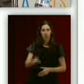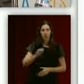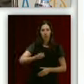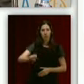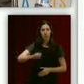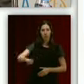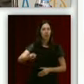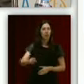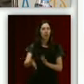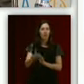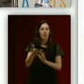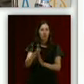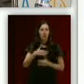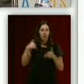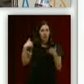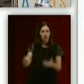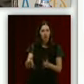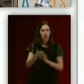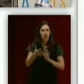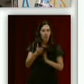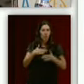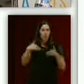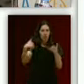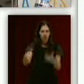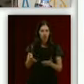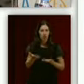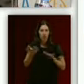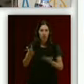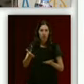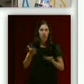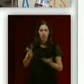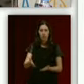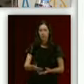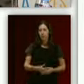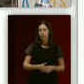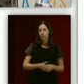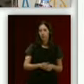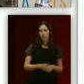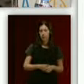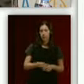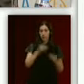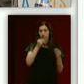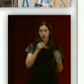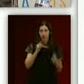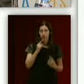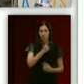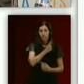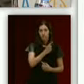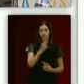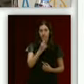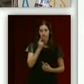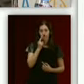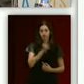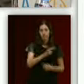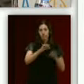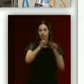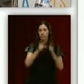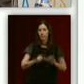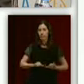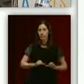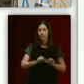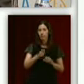this enables the walker to assist the person to go in the direction and the speed desired